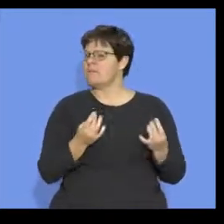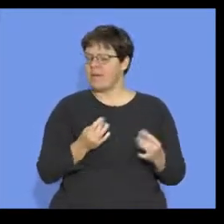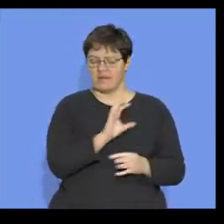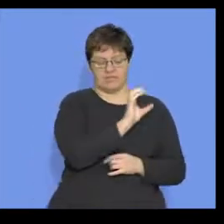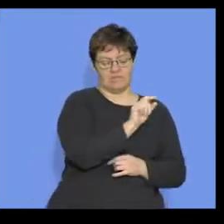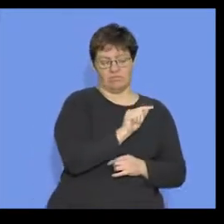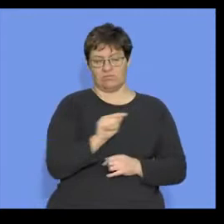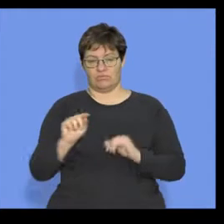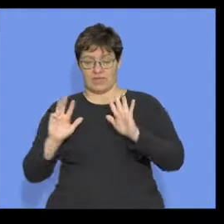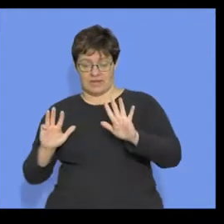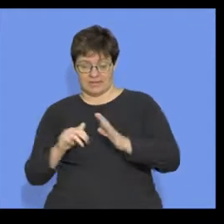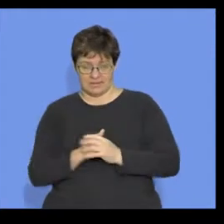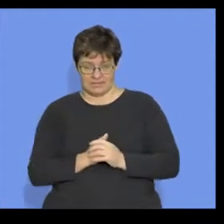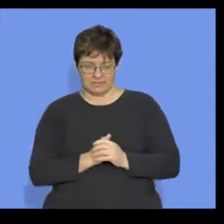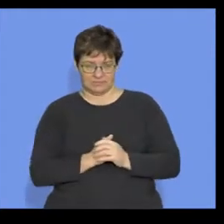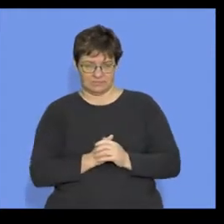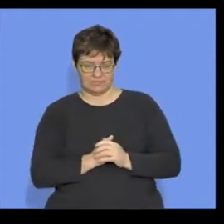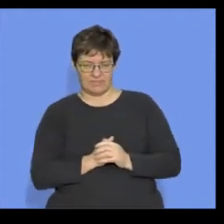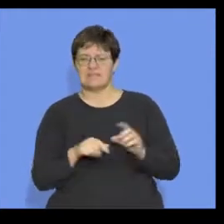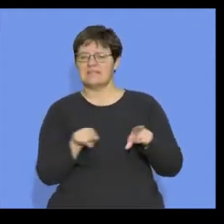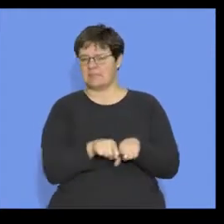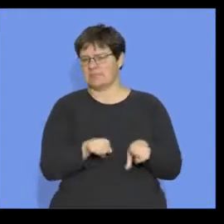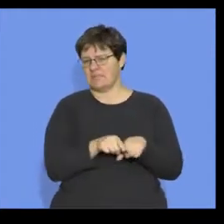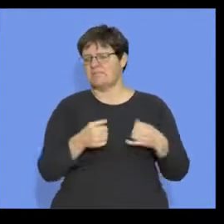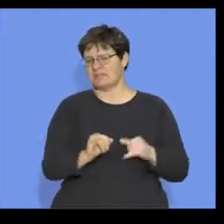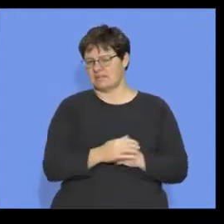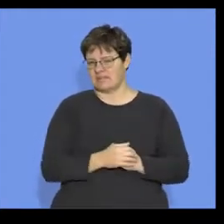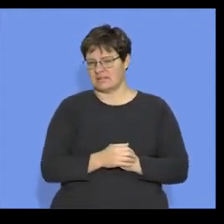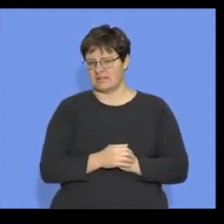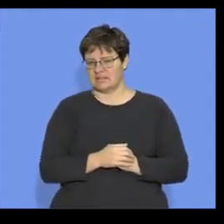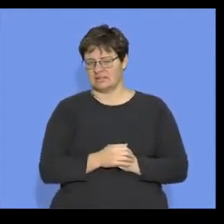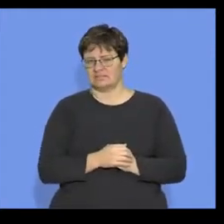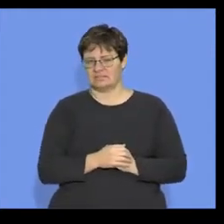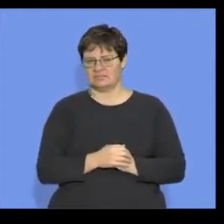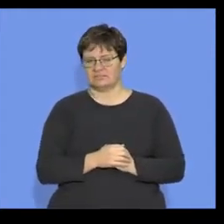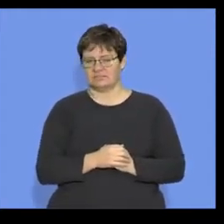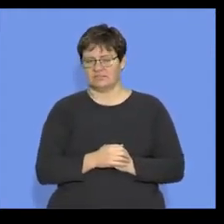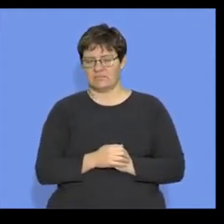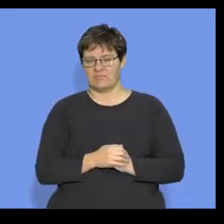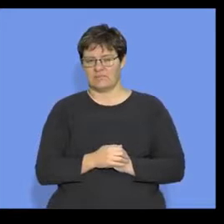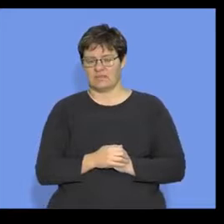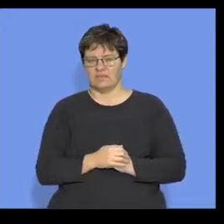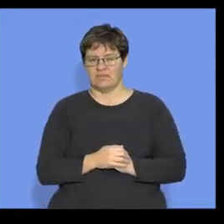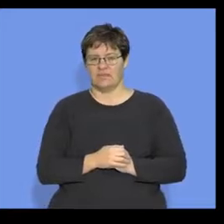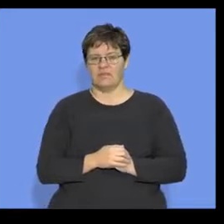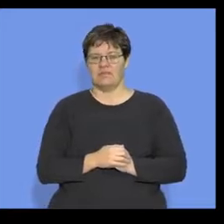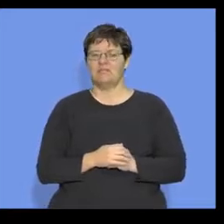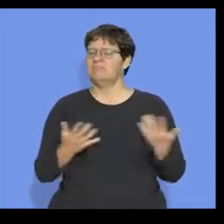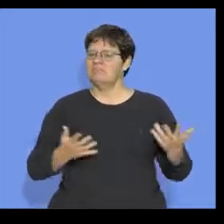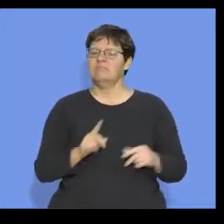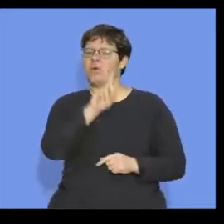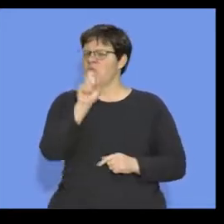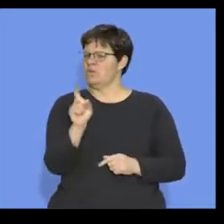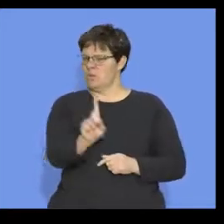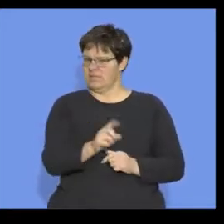0 to 9. Okay, we're still dealing with a digit, 4 digits, we choose from 0 to 9. What is the question